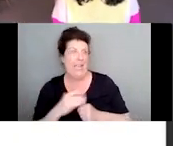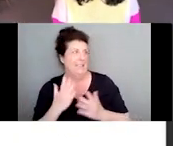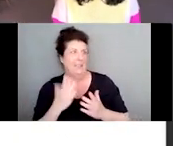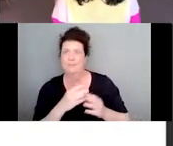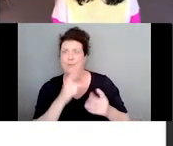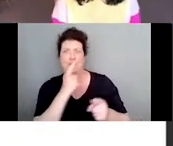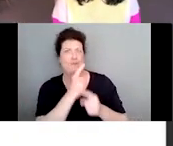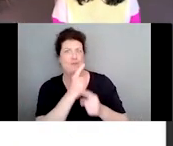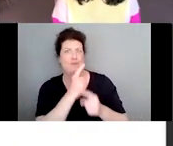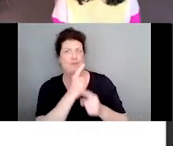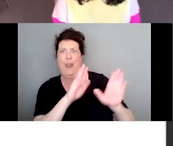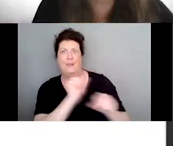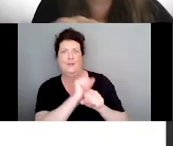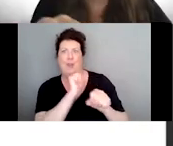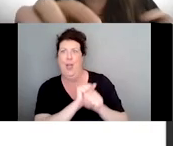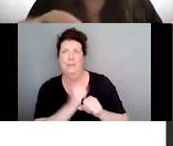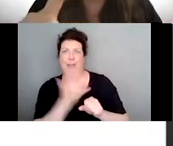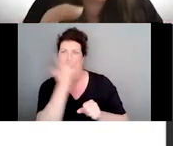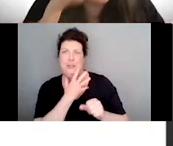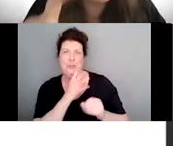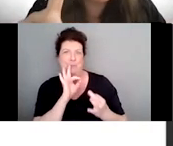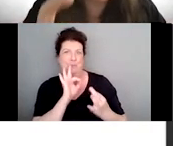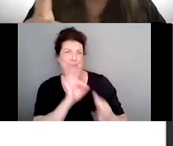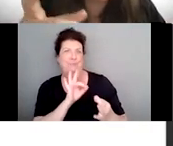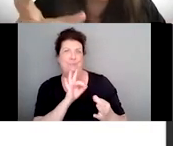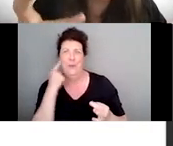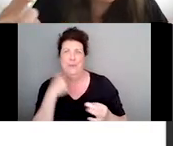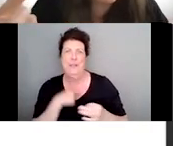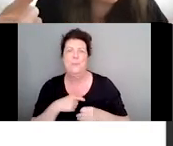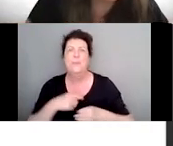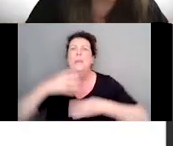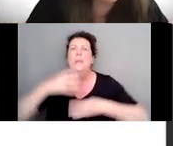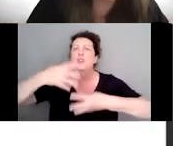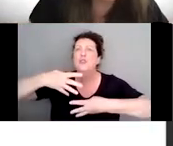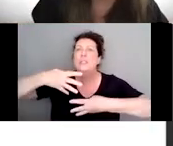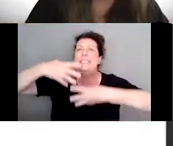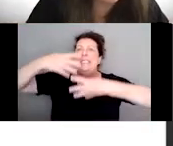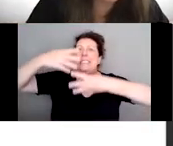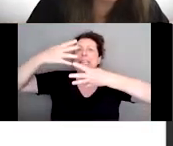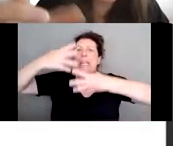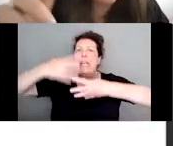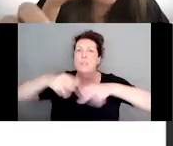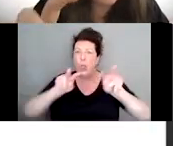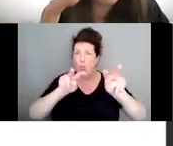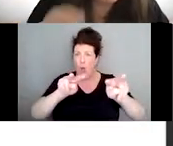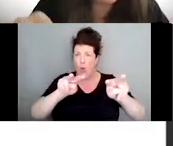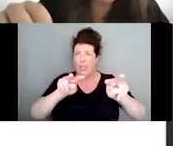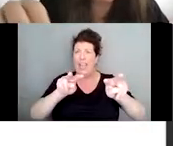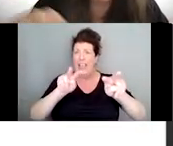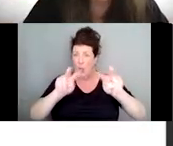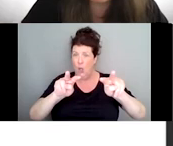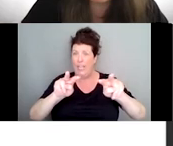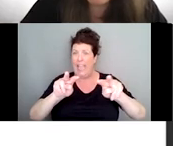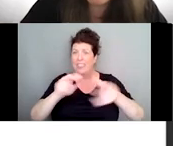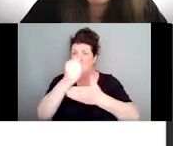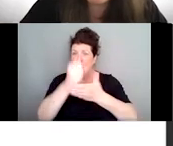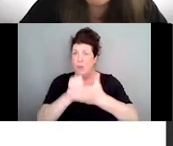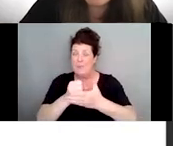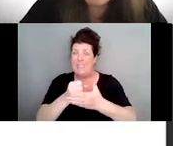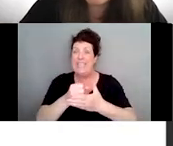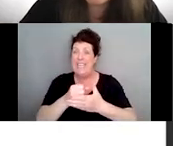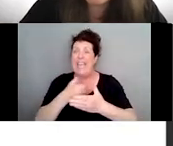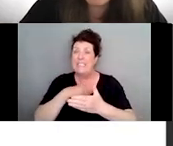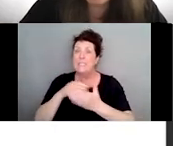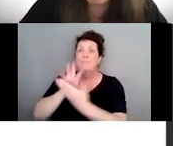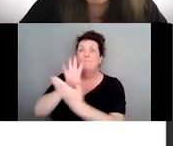me. Um, so, so people can kind of see that this is, this is formatted like Dick Van Dyke. Um, and what I'm wondering